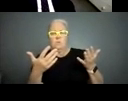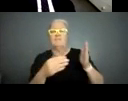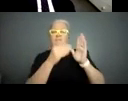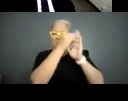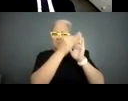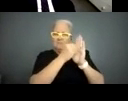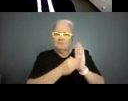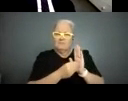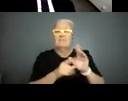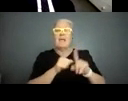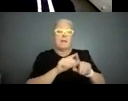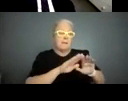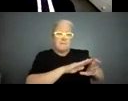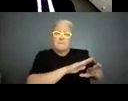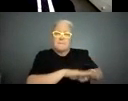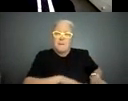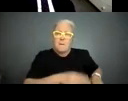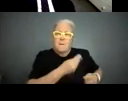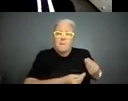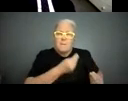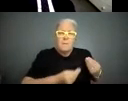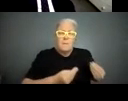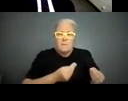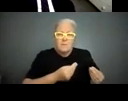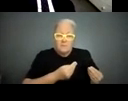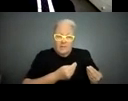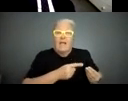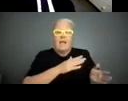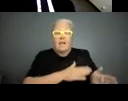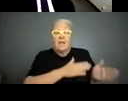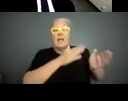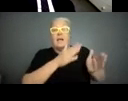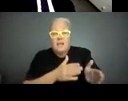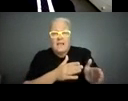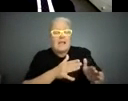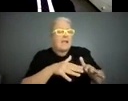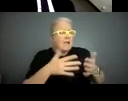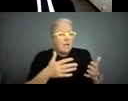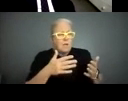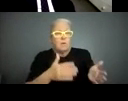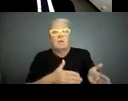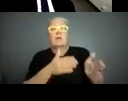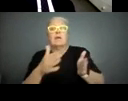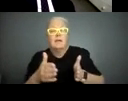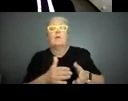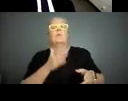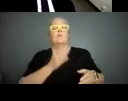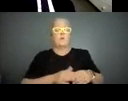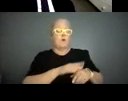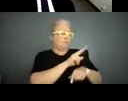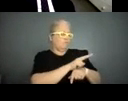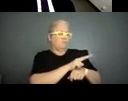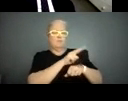kindergarten, in nursery classes, children, those who have disabilities will be accommodated, their needs understood, and what kind